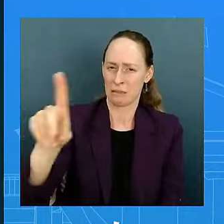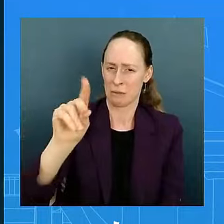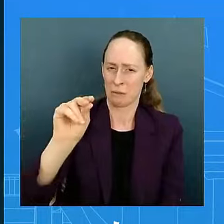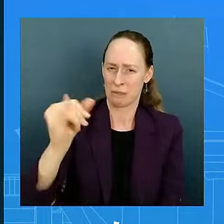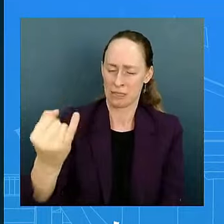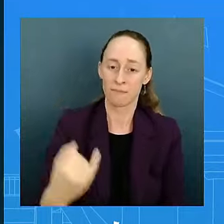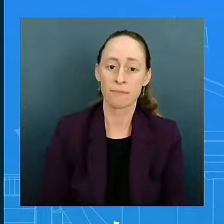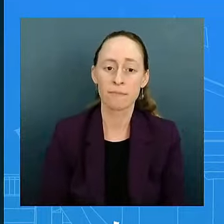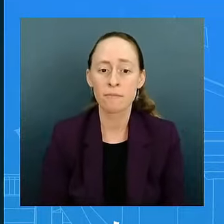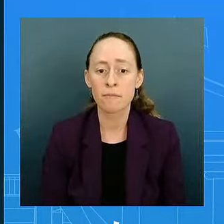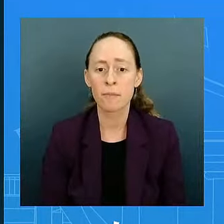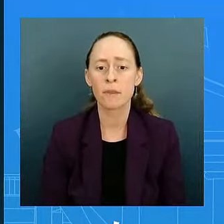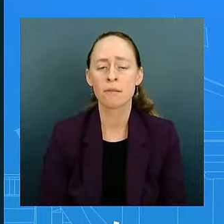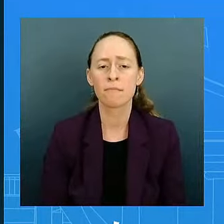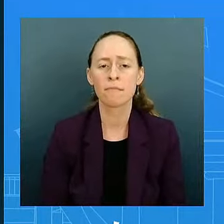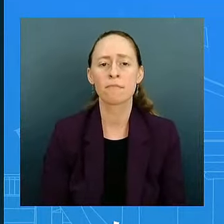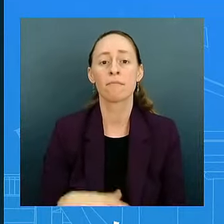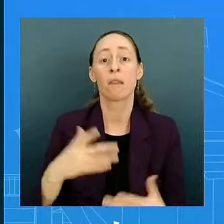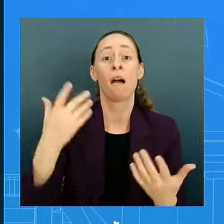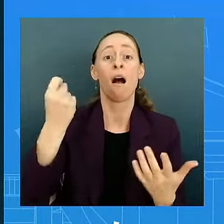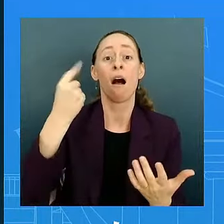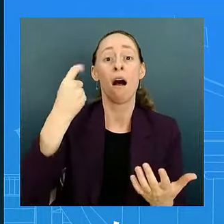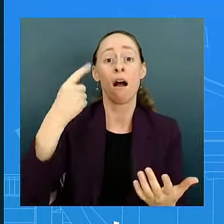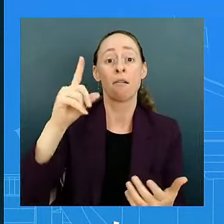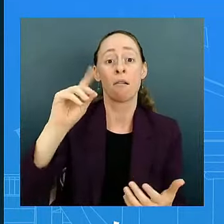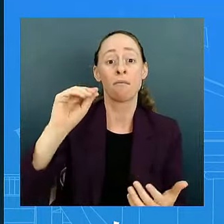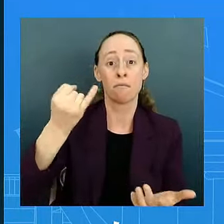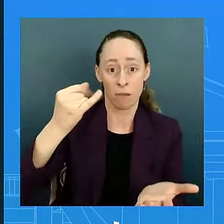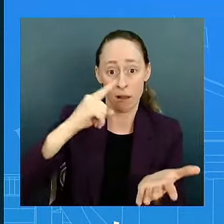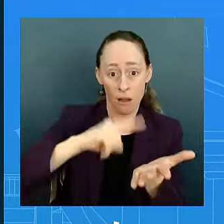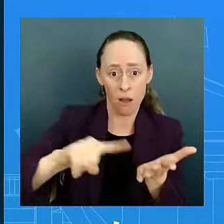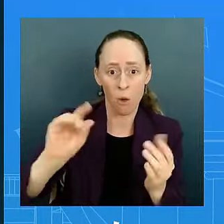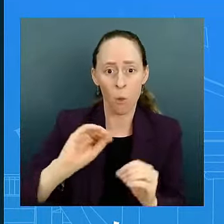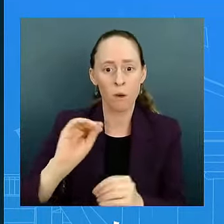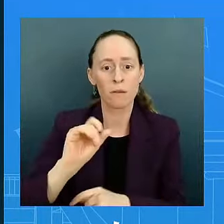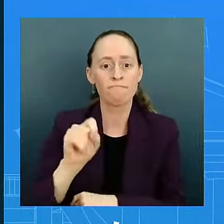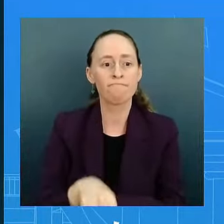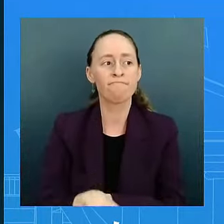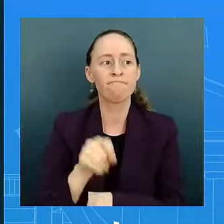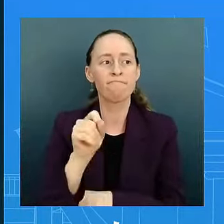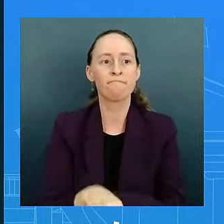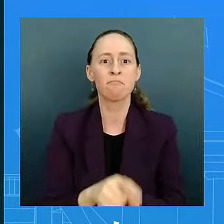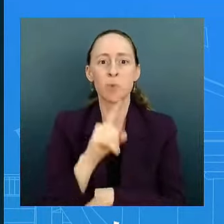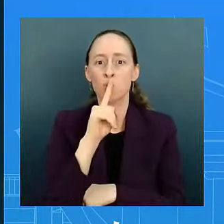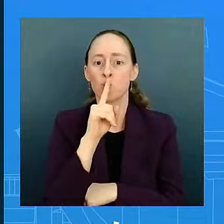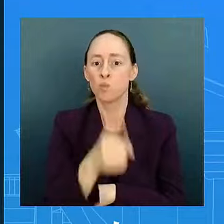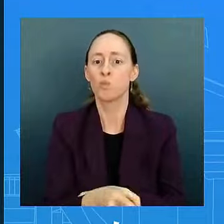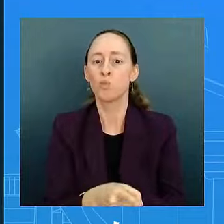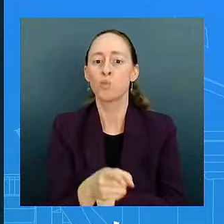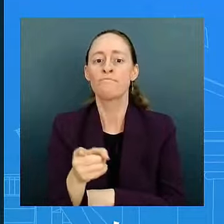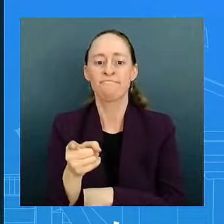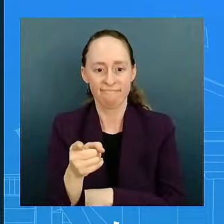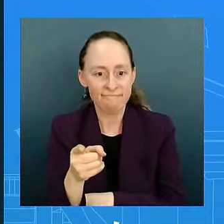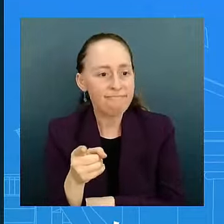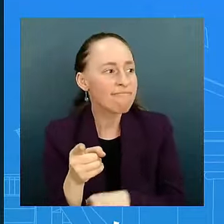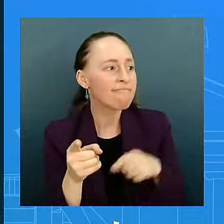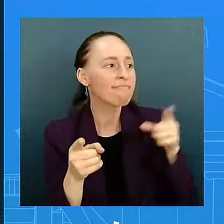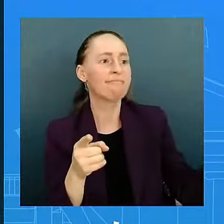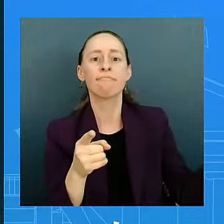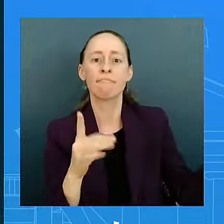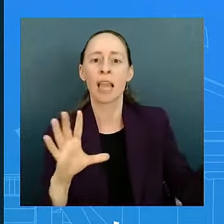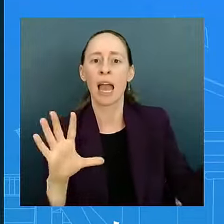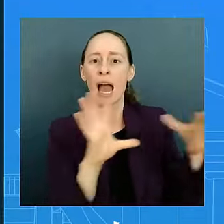has been no evidence to suggest that the individual named in today's indictment has any connection to the assassination attempt against former